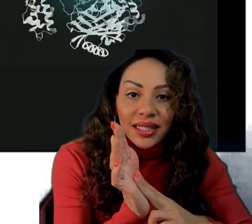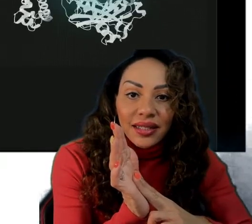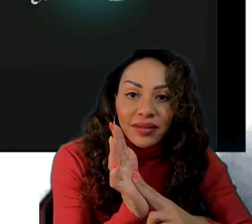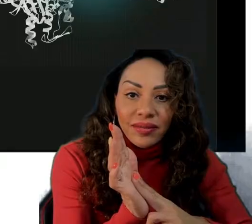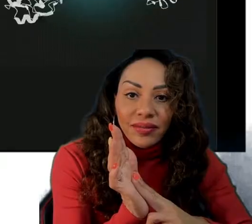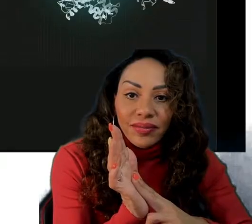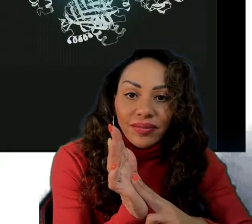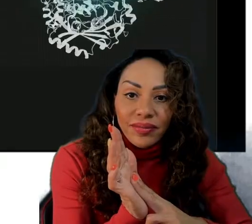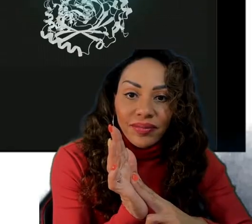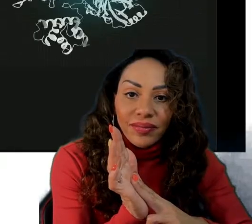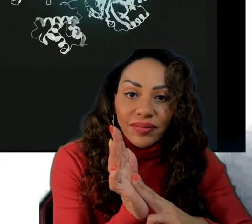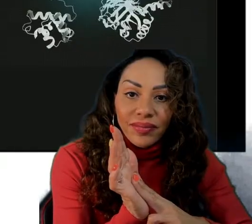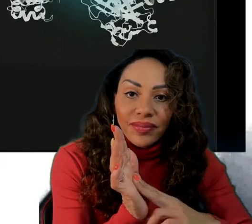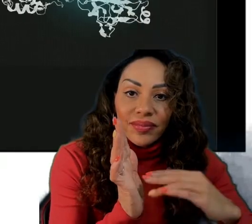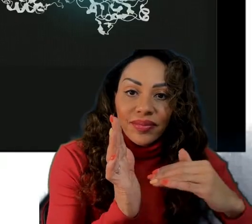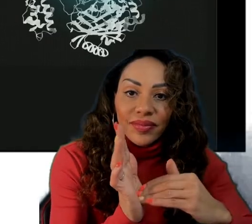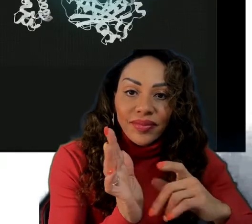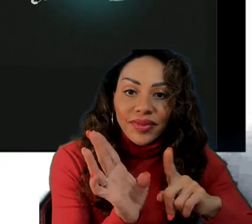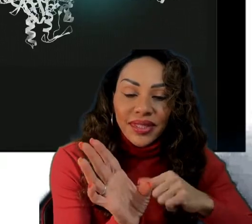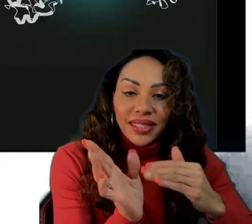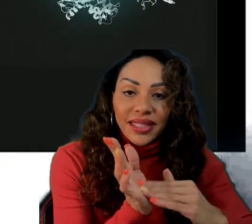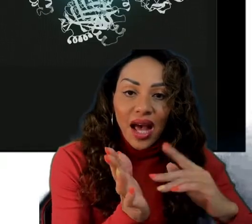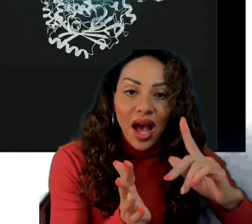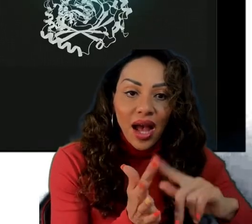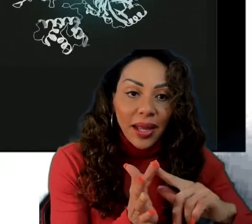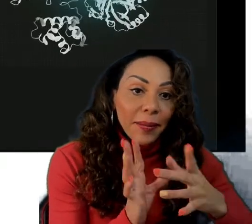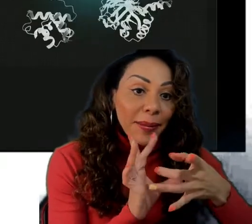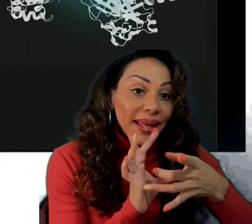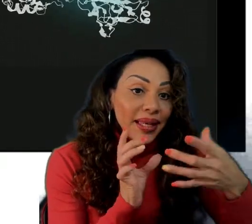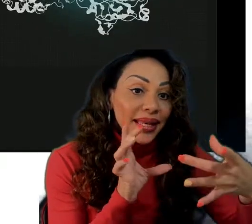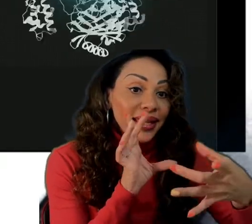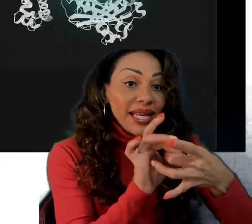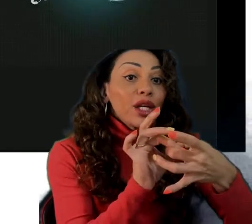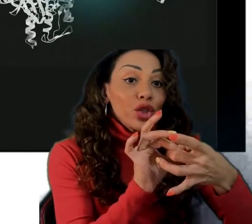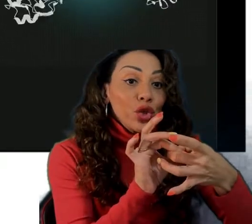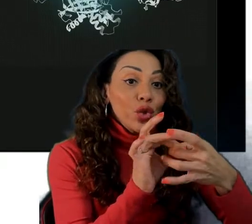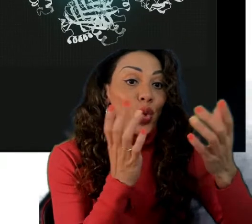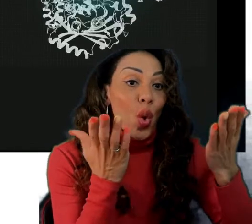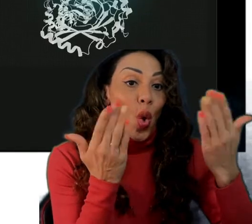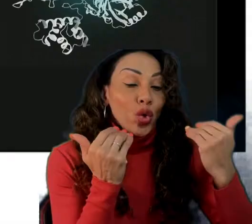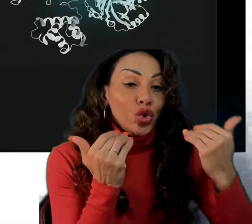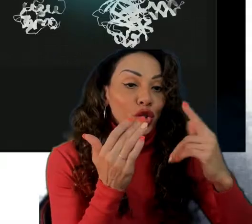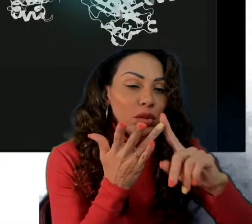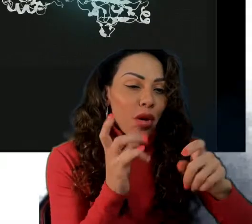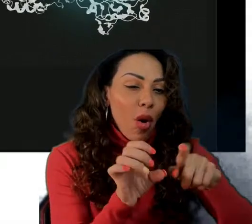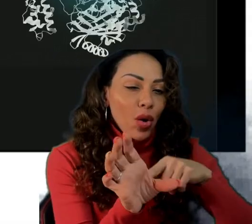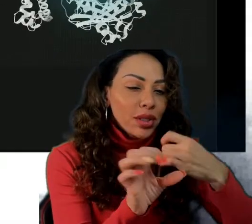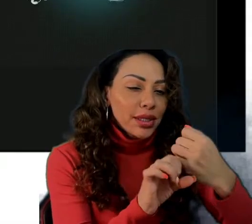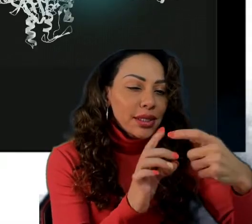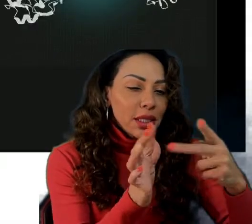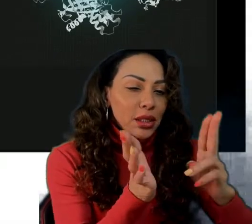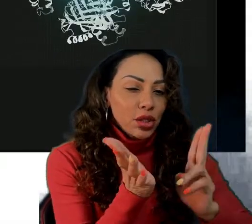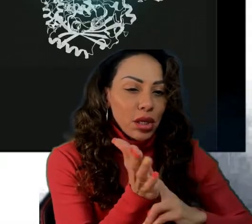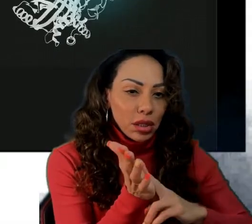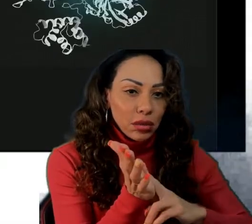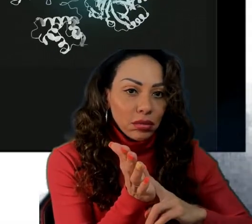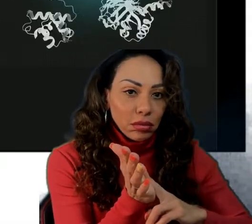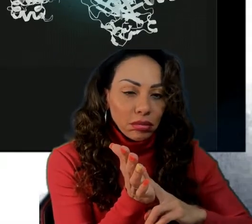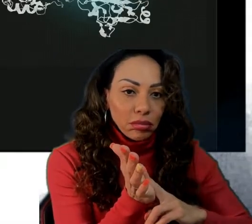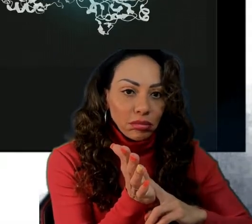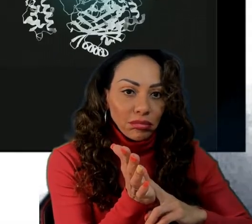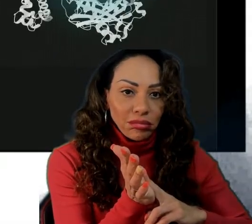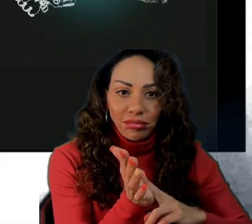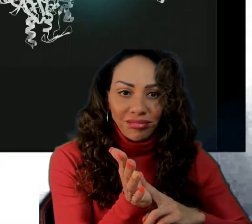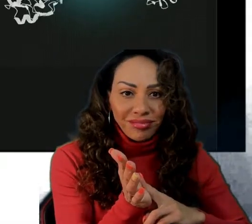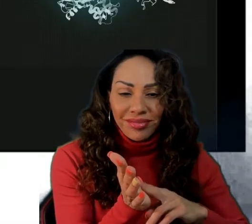with oxygen, and that's triggered by movement. And this behavior has evolved in nature many